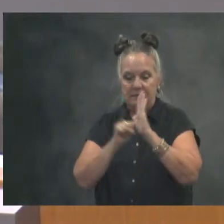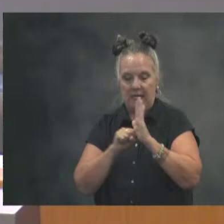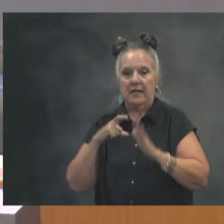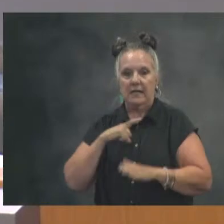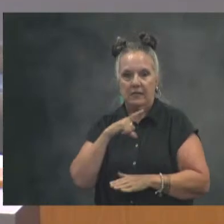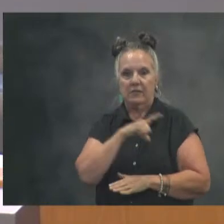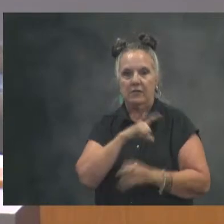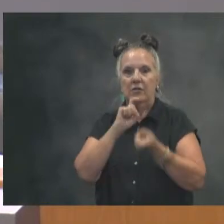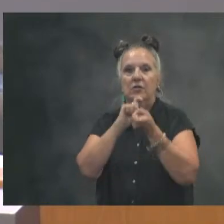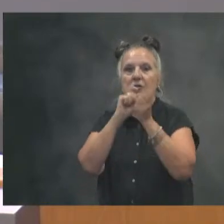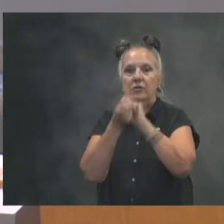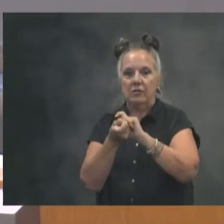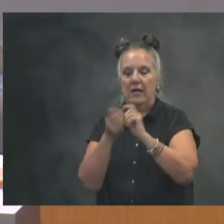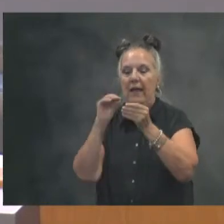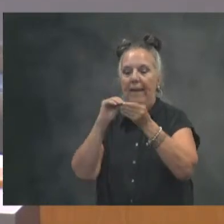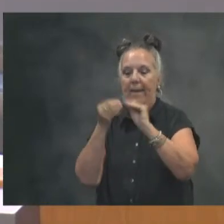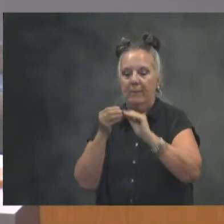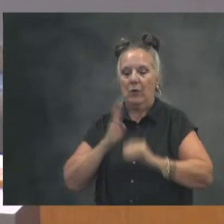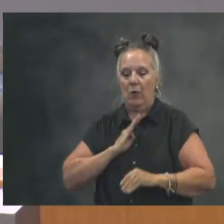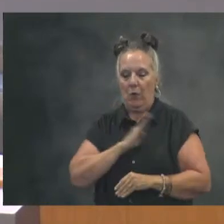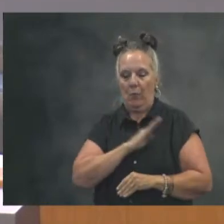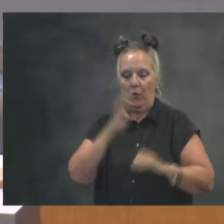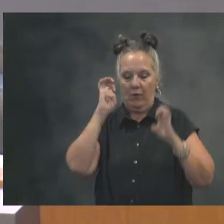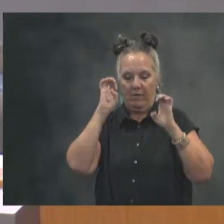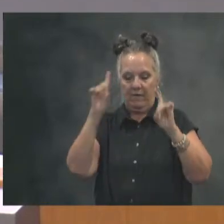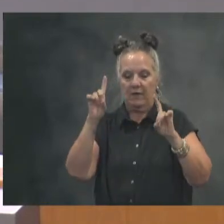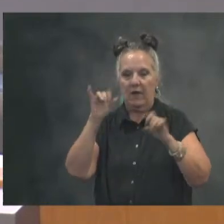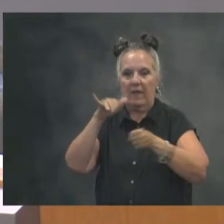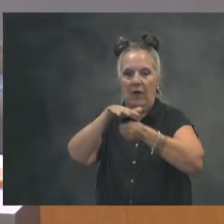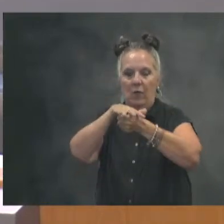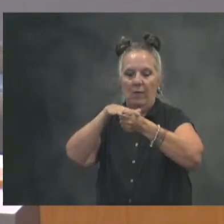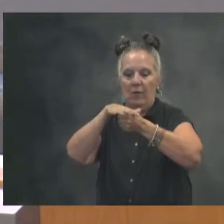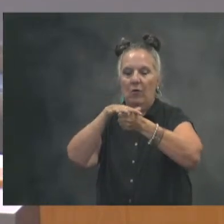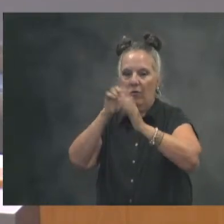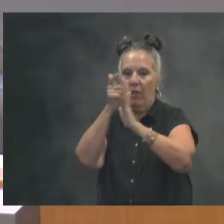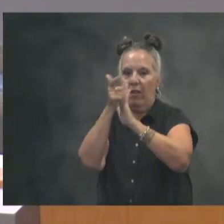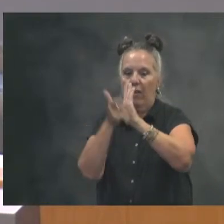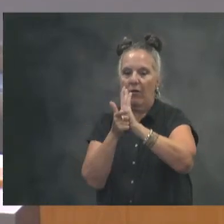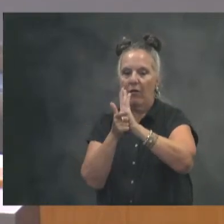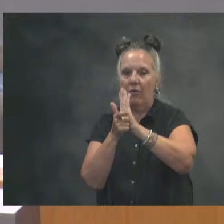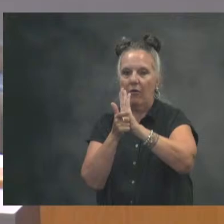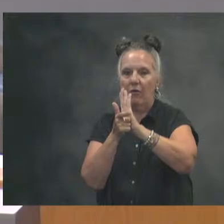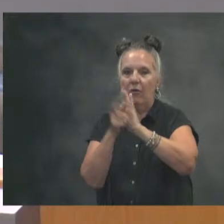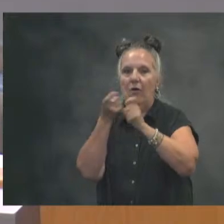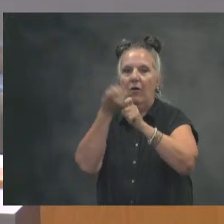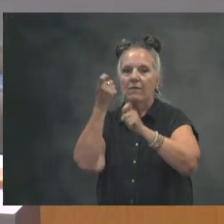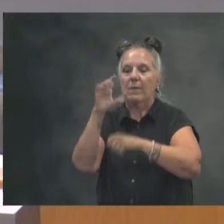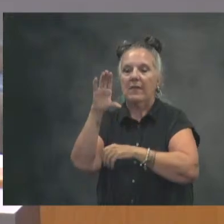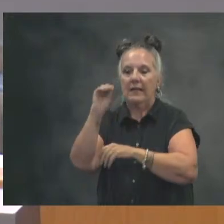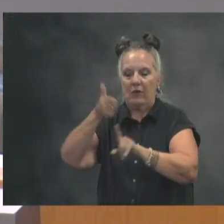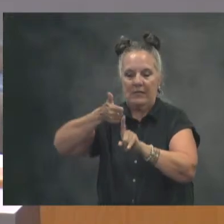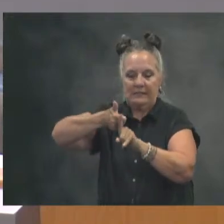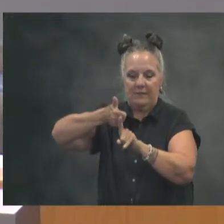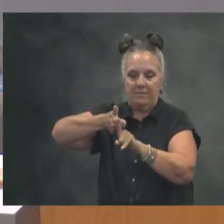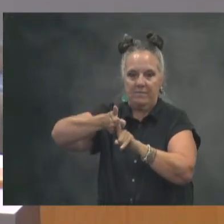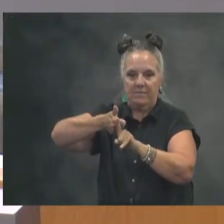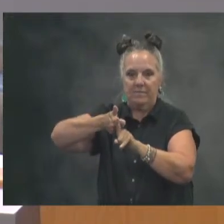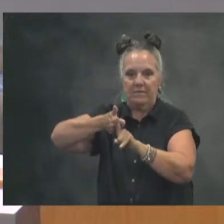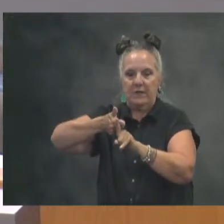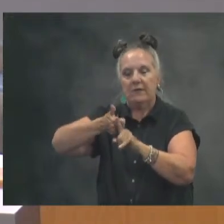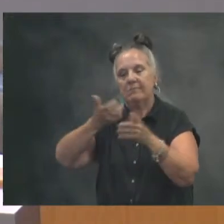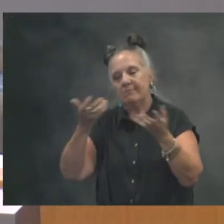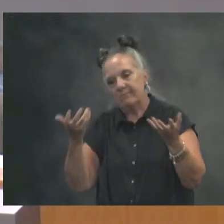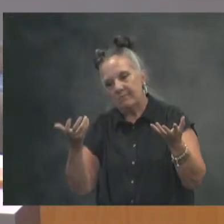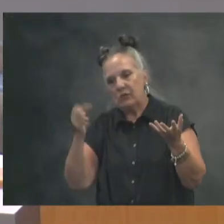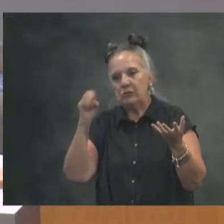number of the members on the Board of Education, that would have been a local piece of legislation coming from the county.